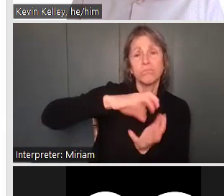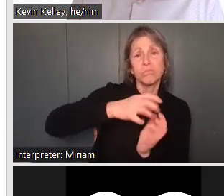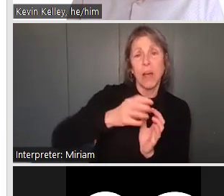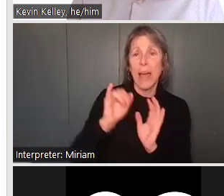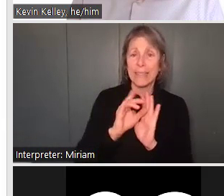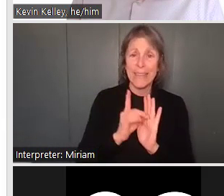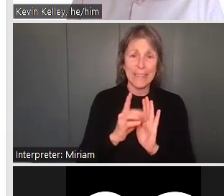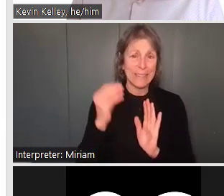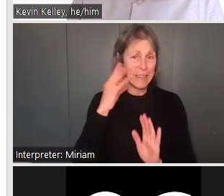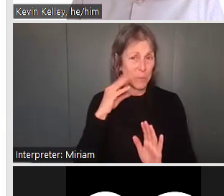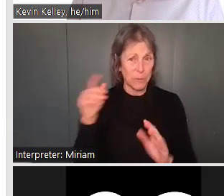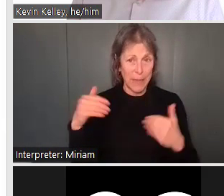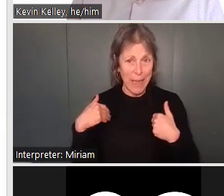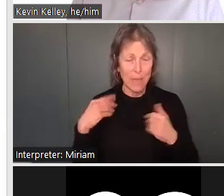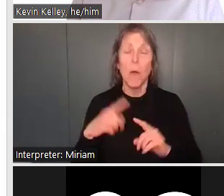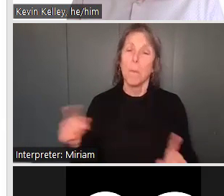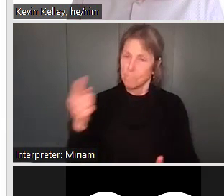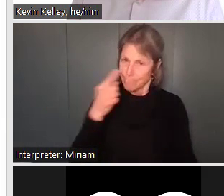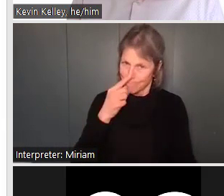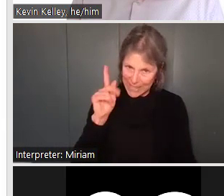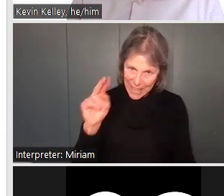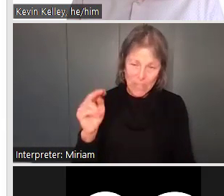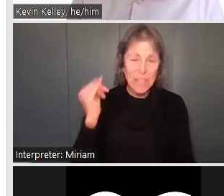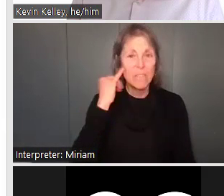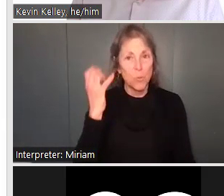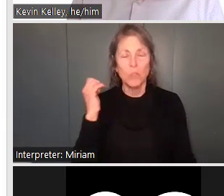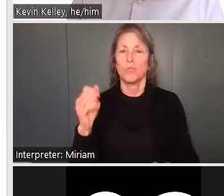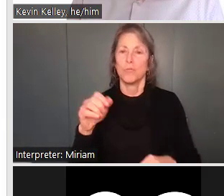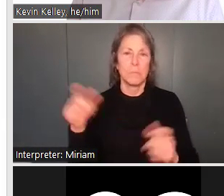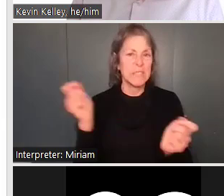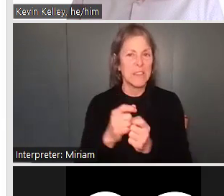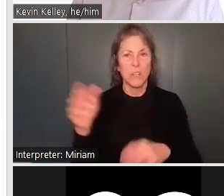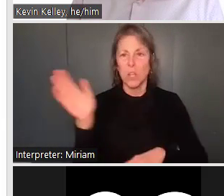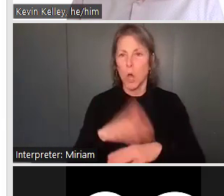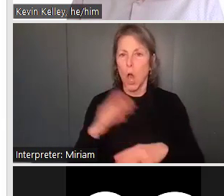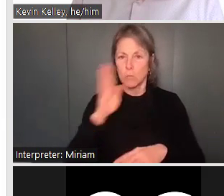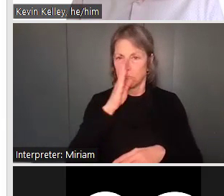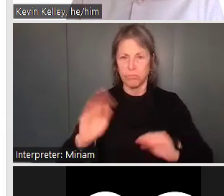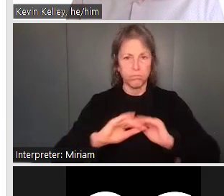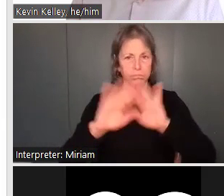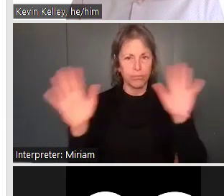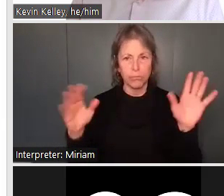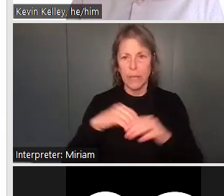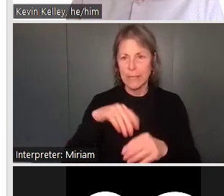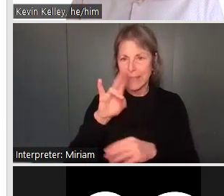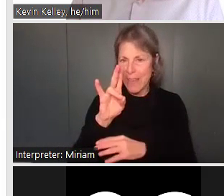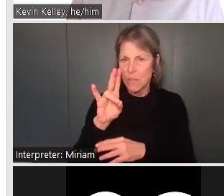But to Kevin's point, if we wanted to call those things out specifically, those identities in 7, we could.